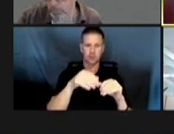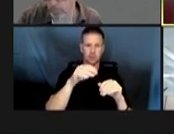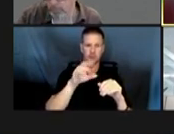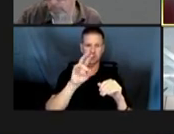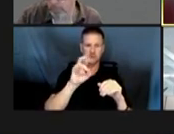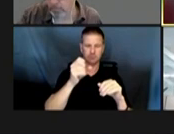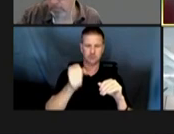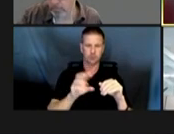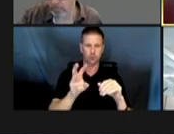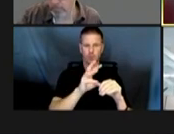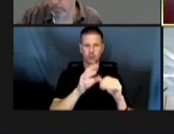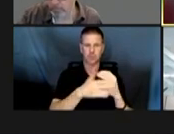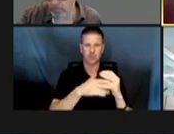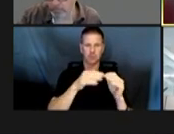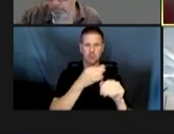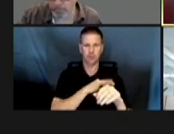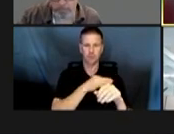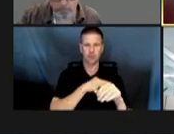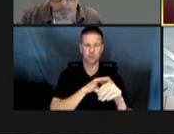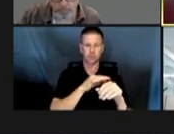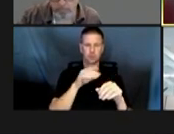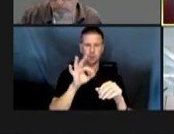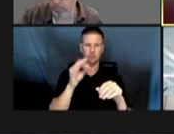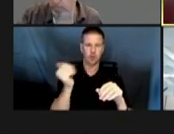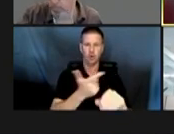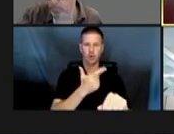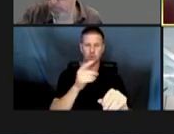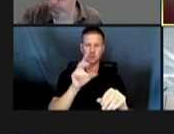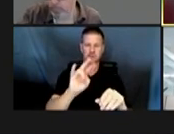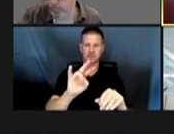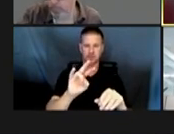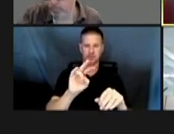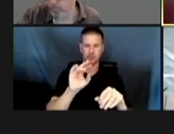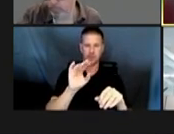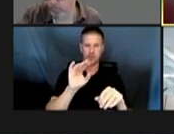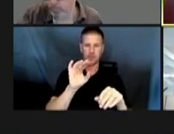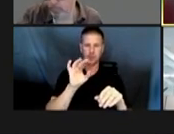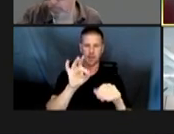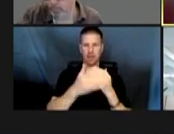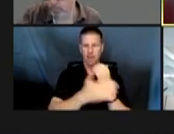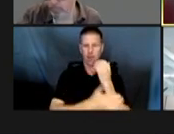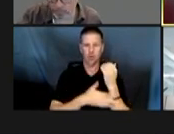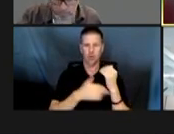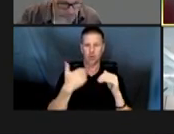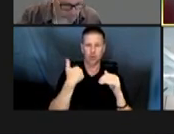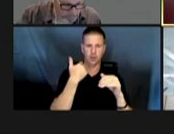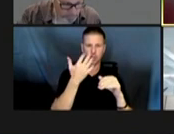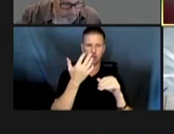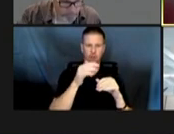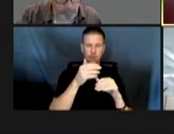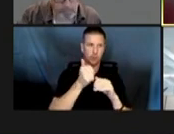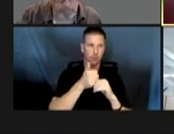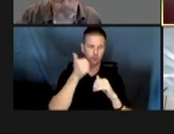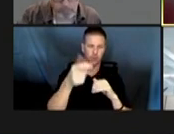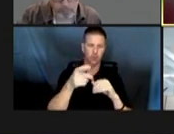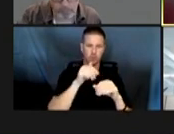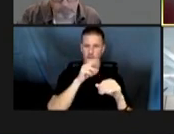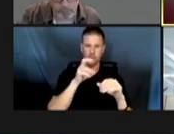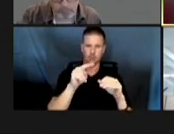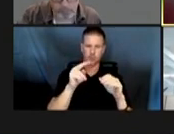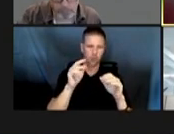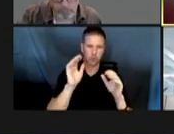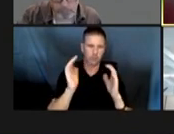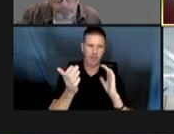counties, Pittsburgh, of all seven, eight counties, has by far, it doesn't even come